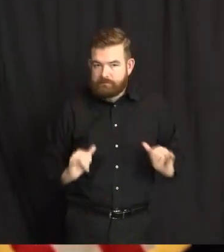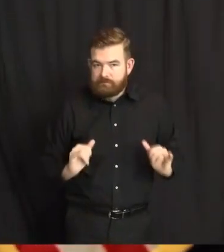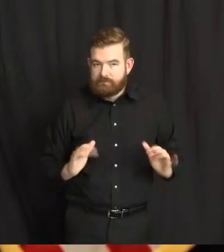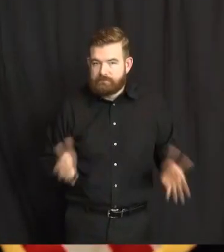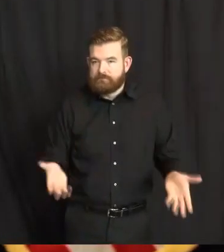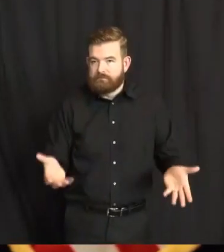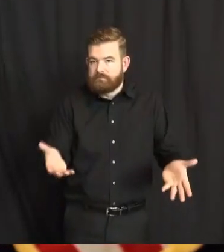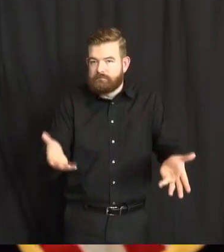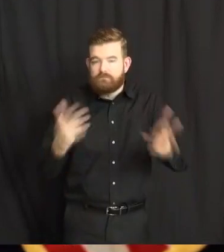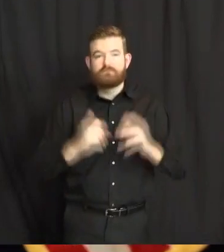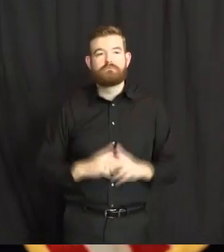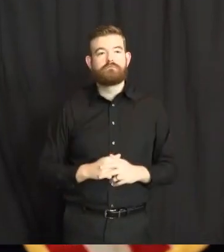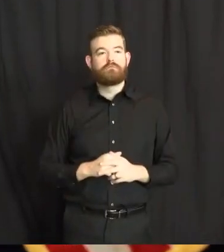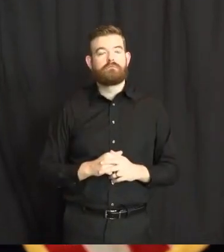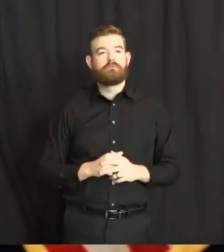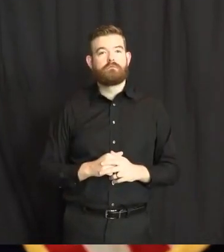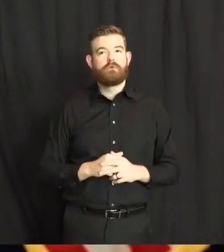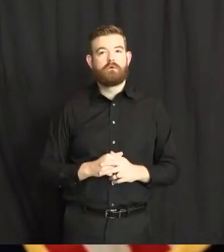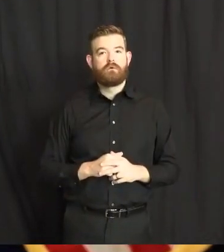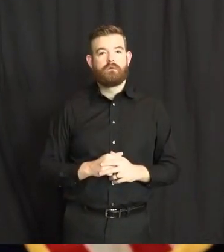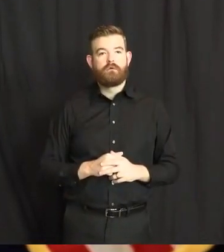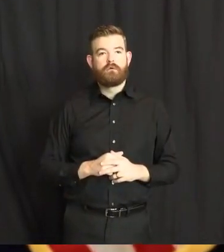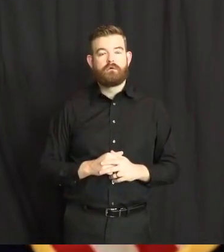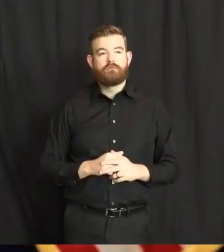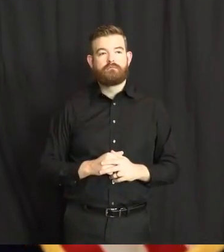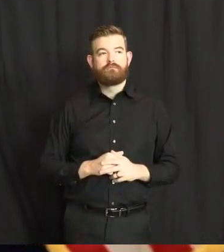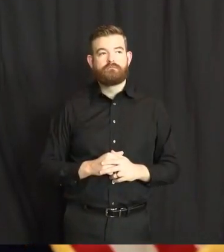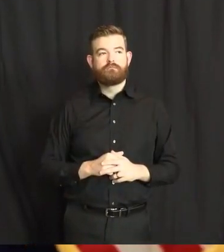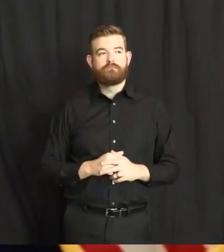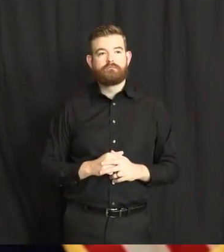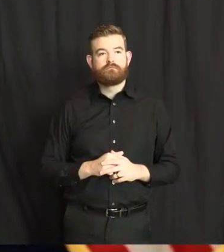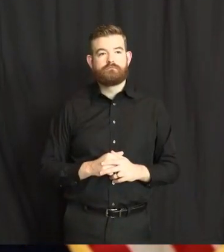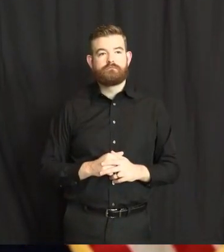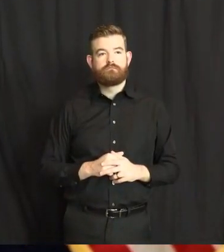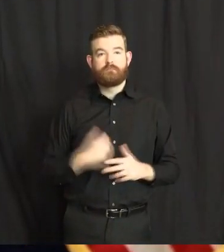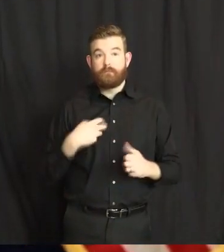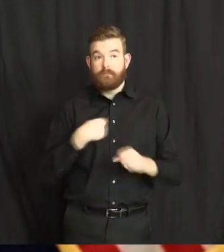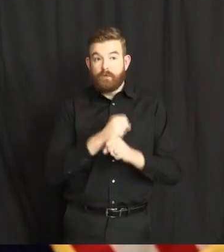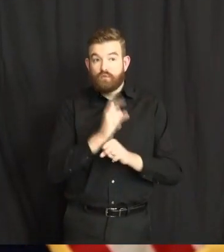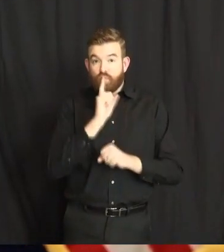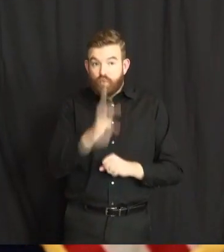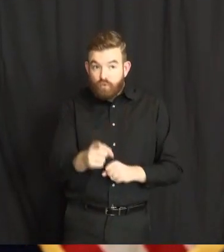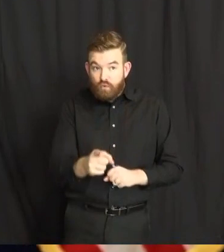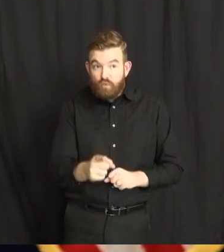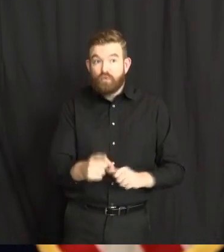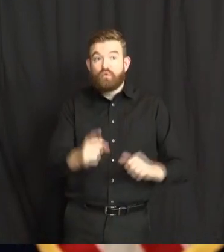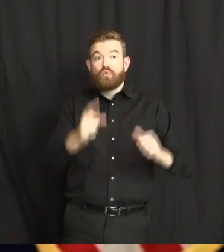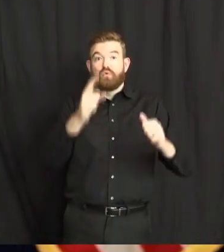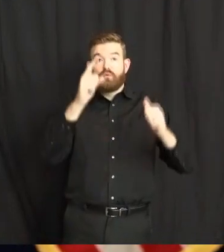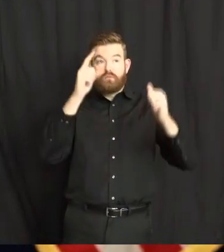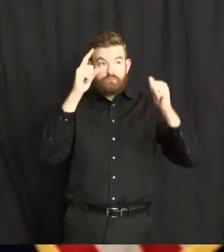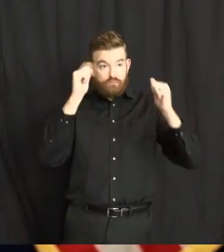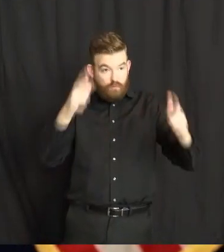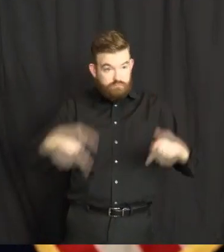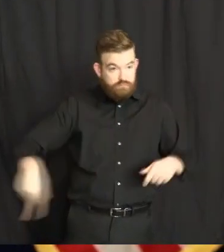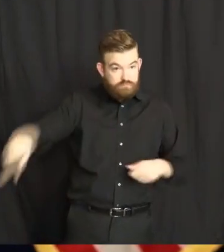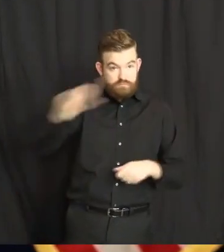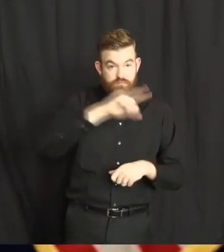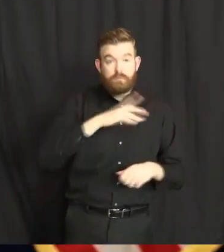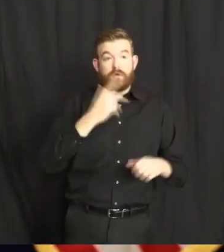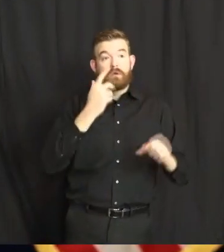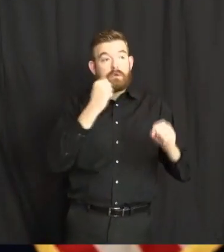strategies, policies. I want to make sure everybody out there knows that we know that each and every one of these people are human beings. They have family. They have